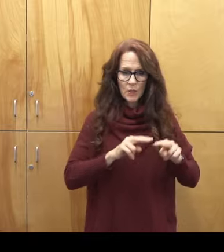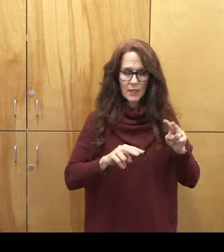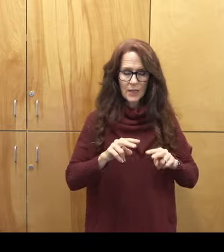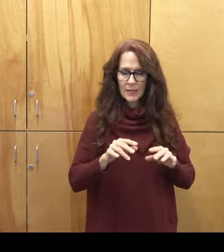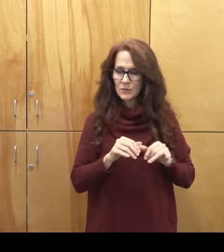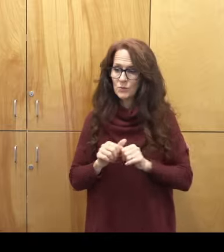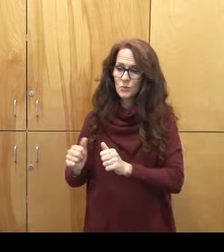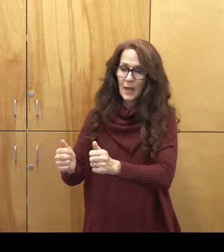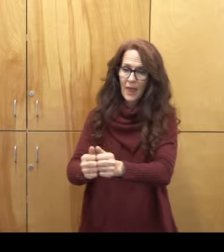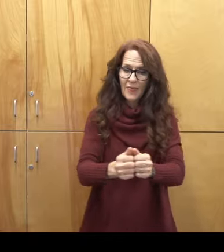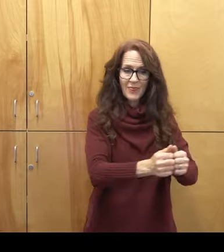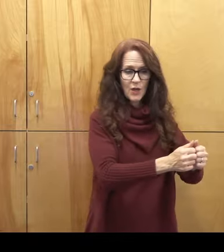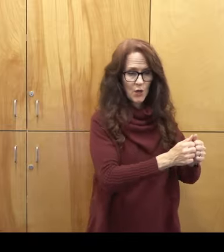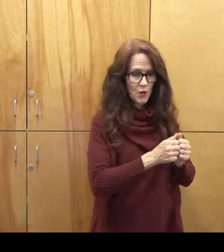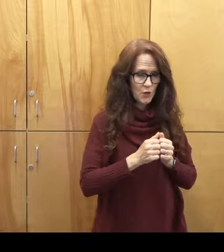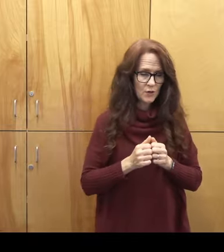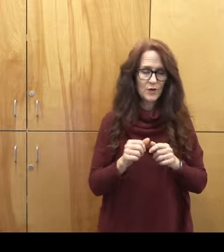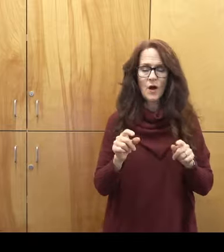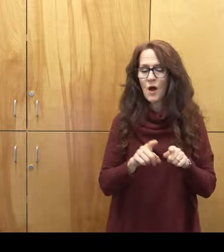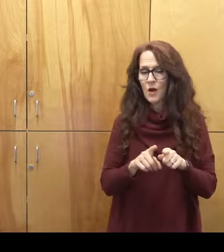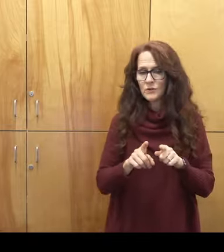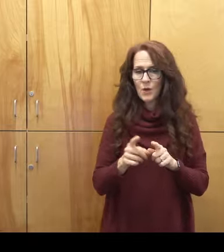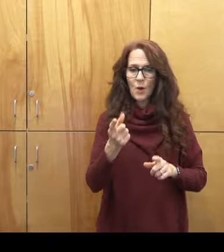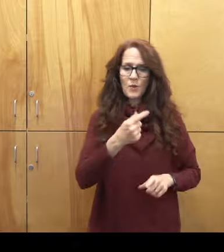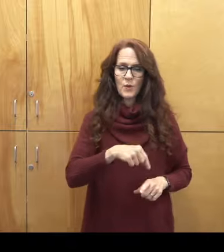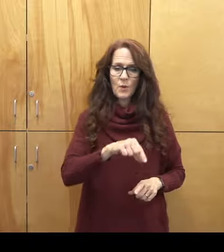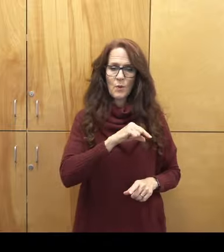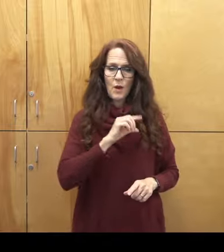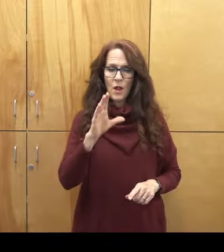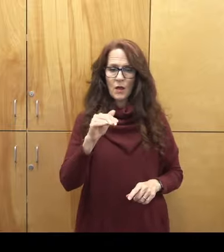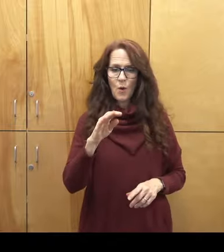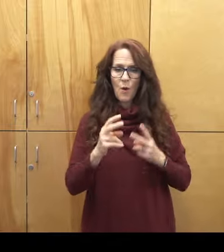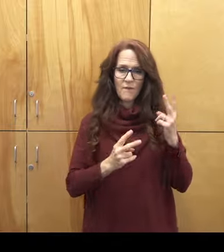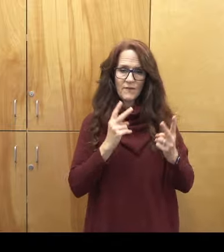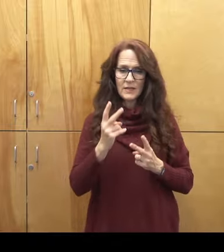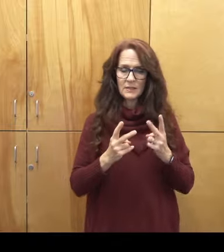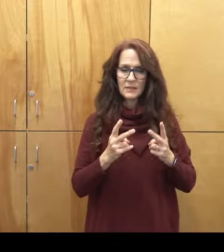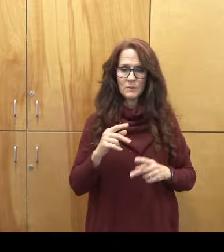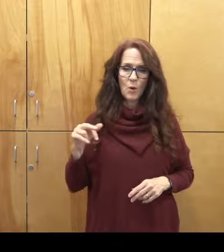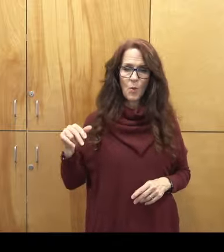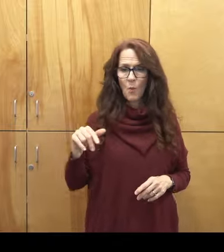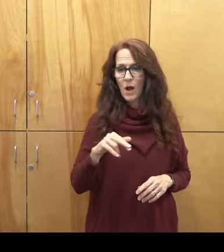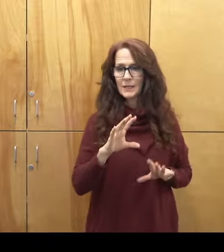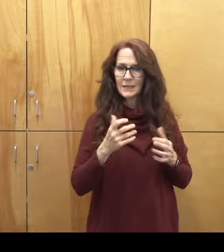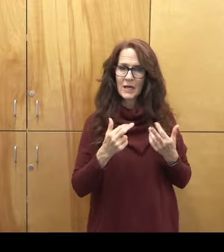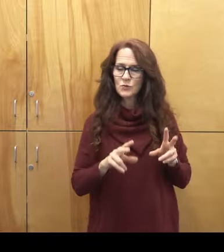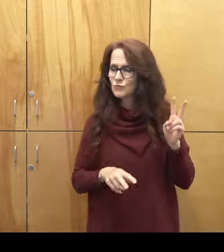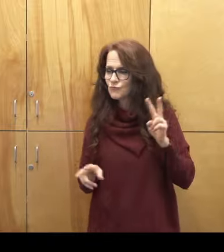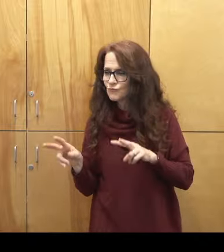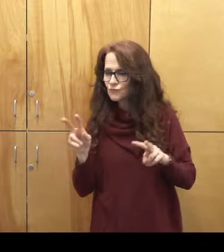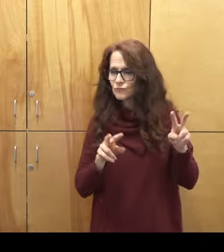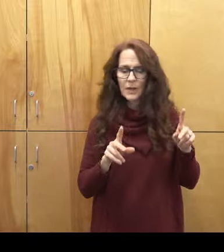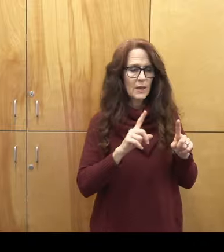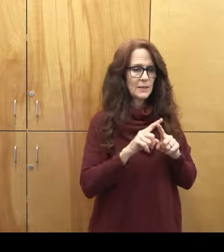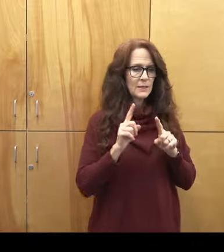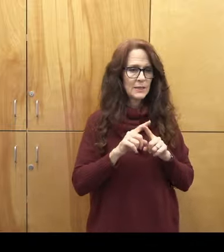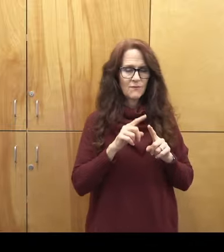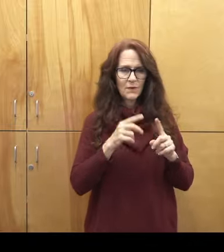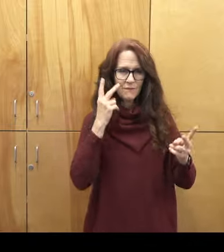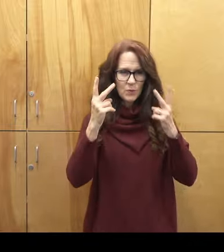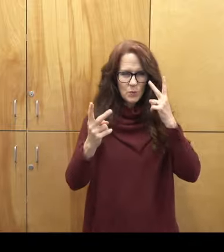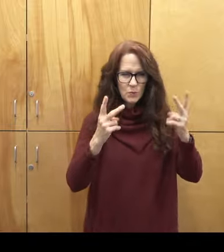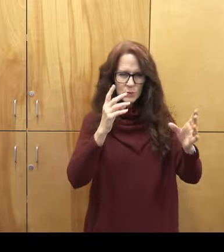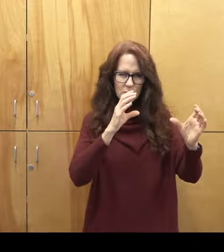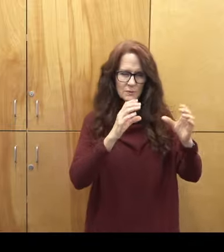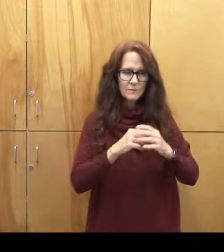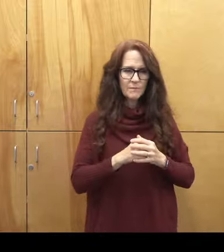data together, as well as the quality core visits where we're walking classrooms as with different lenses, whether it was